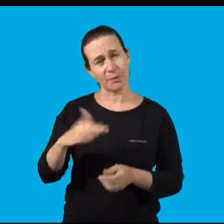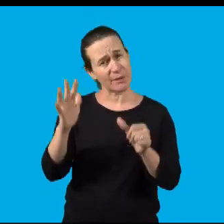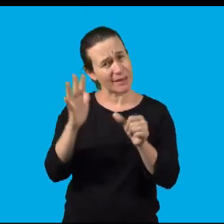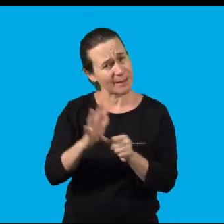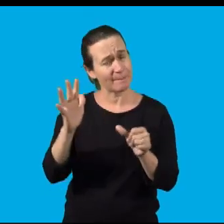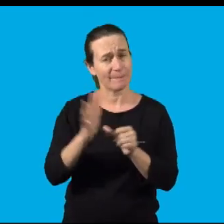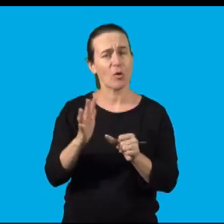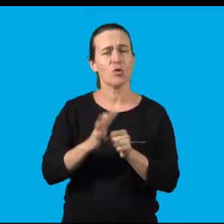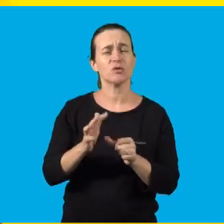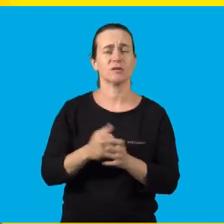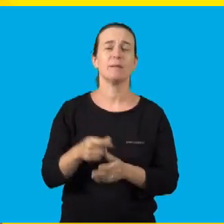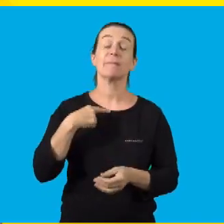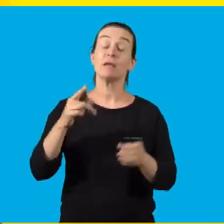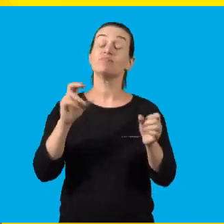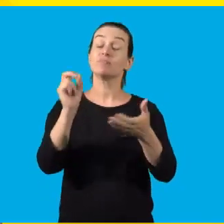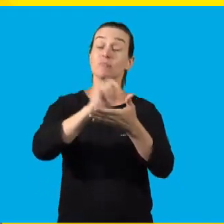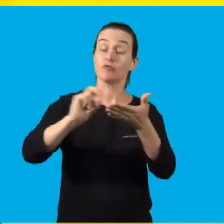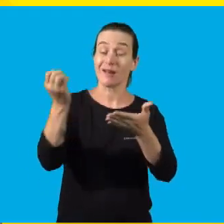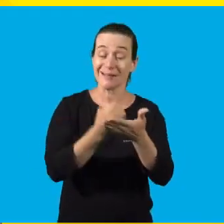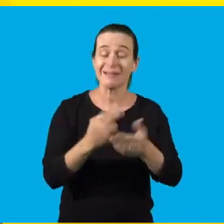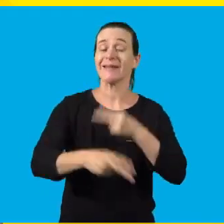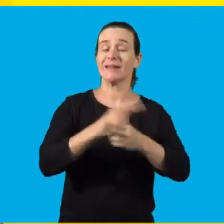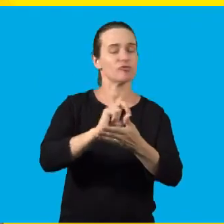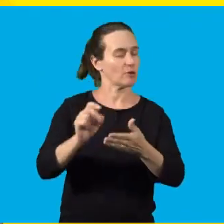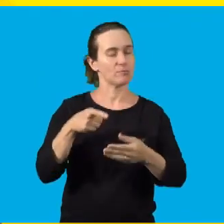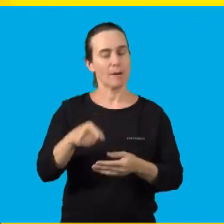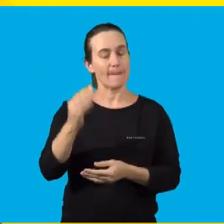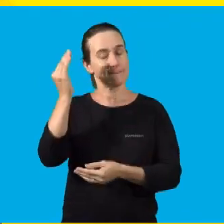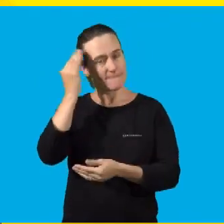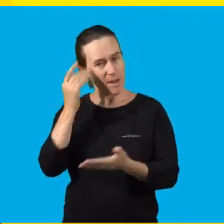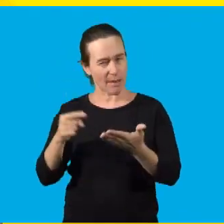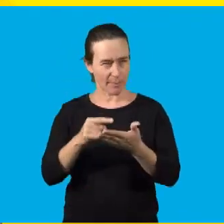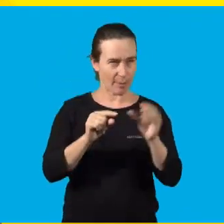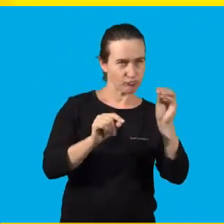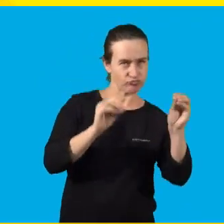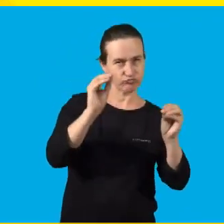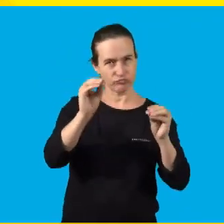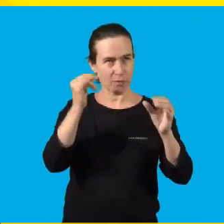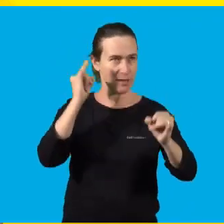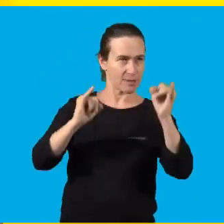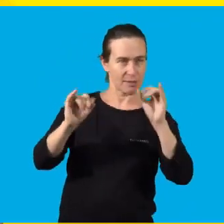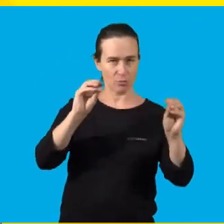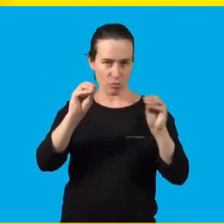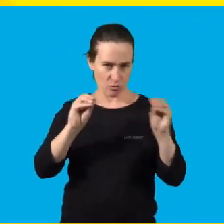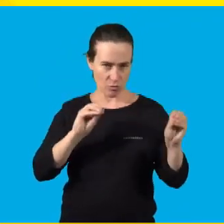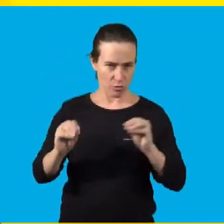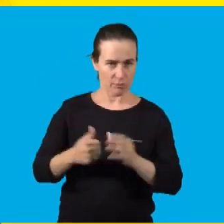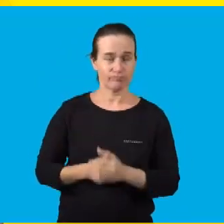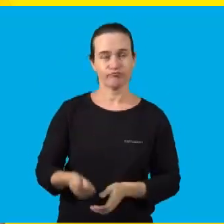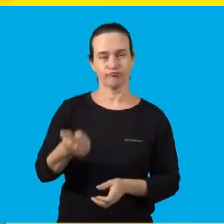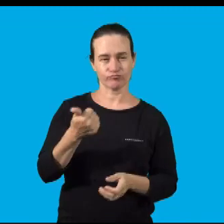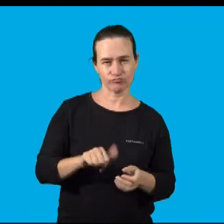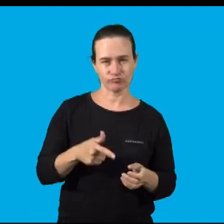is far more important than writing a draft. Rather opt to do a mind map as opposed to writing a rough draft and then your